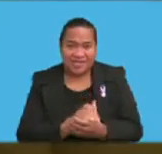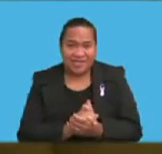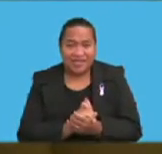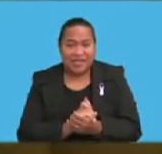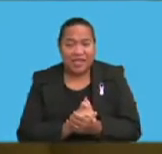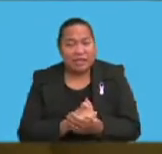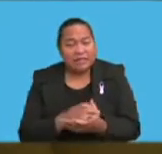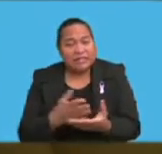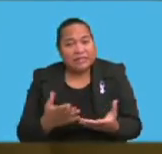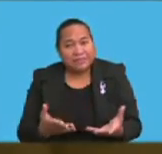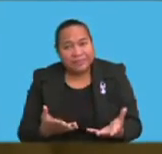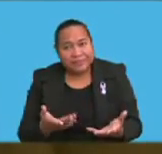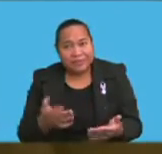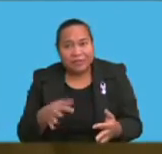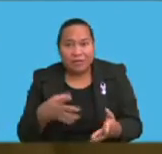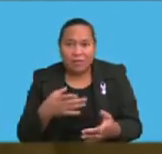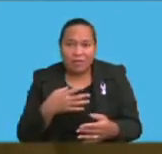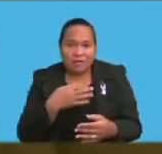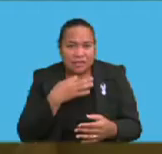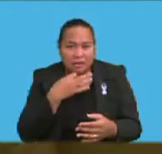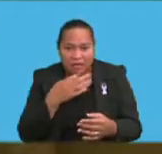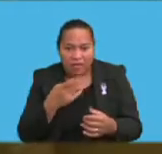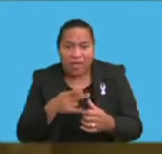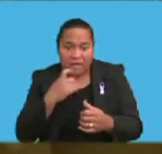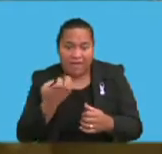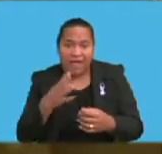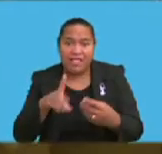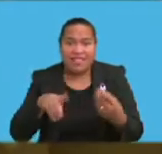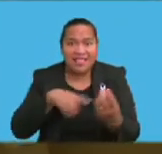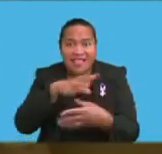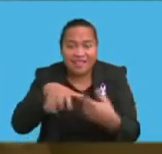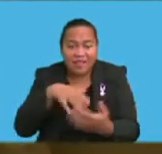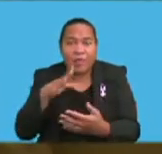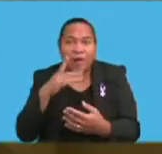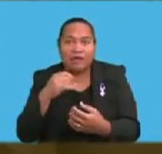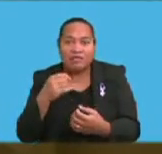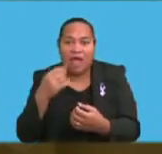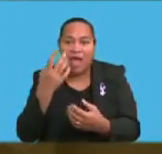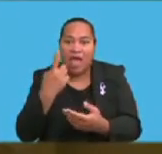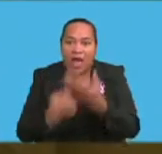favor when we have disasters that strike us.